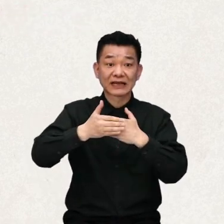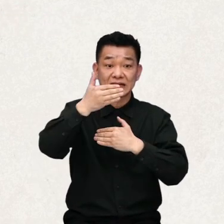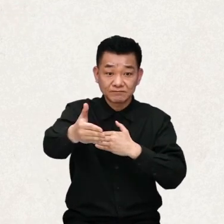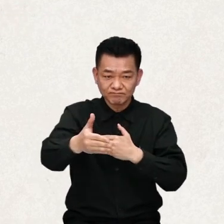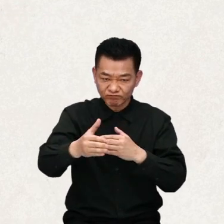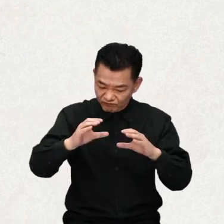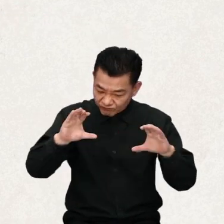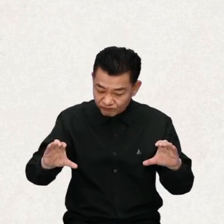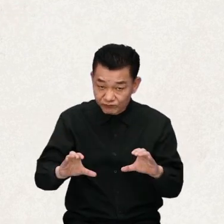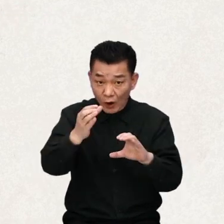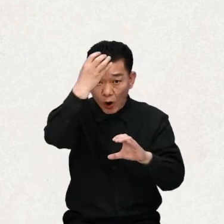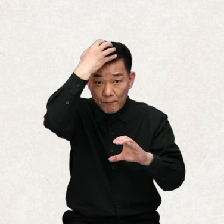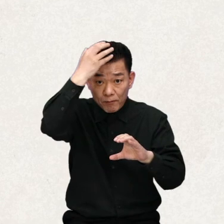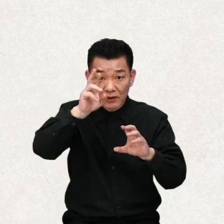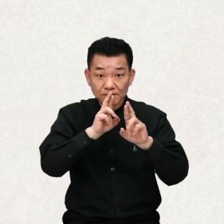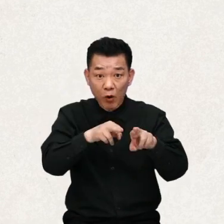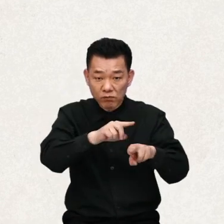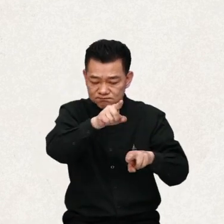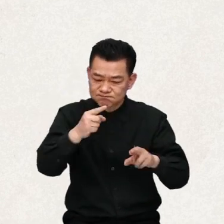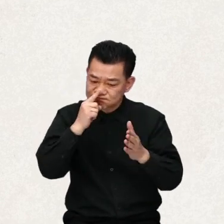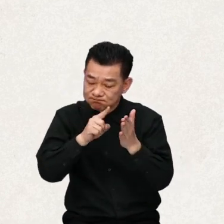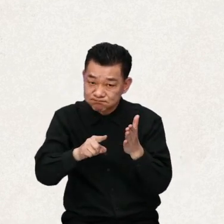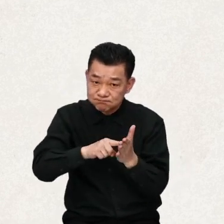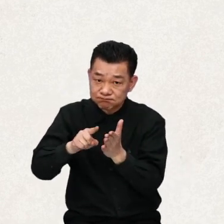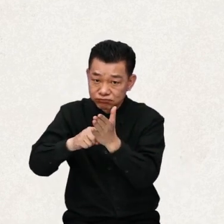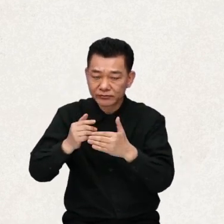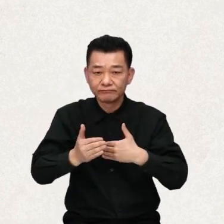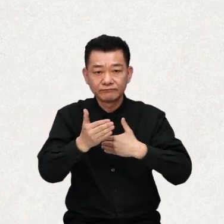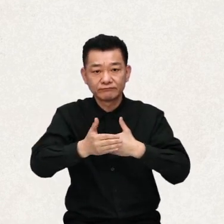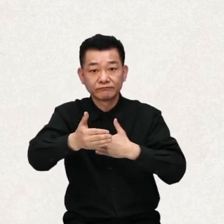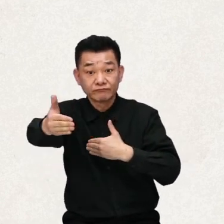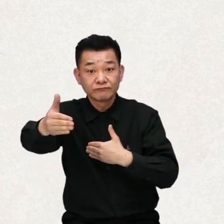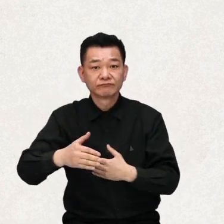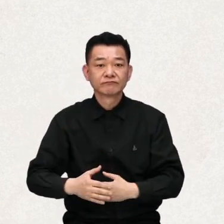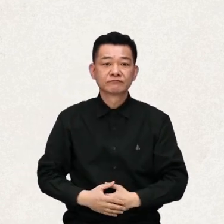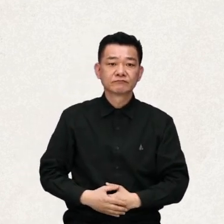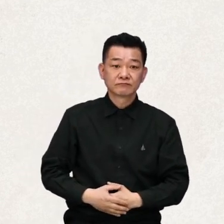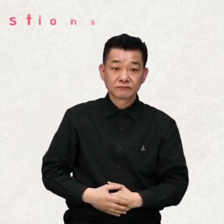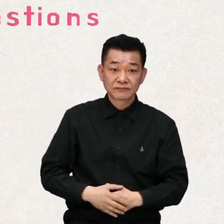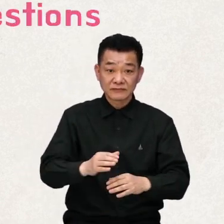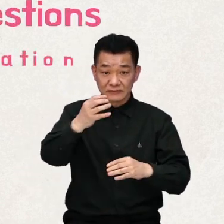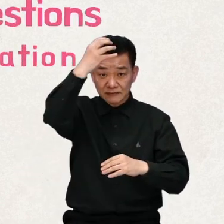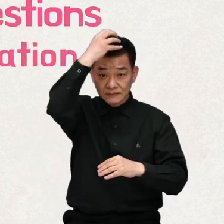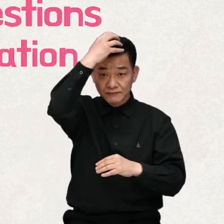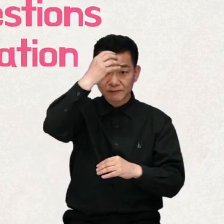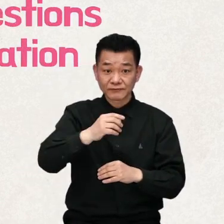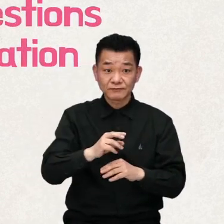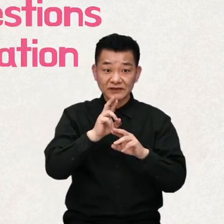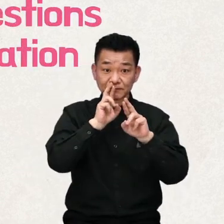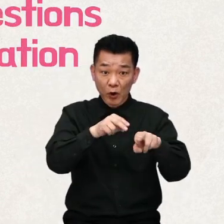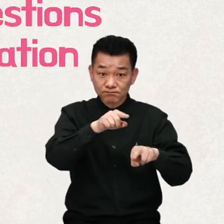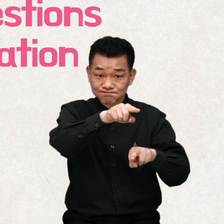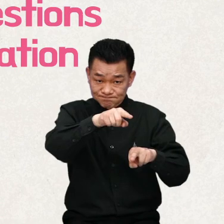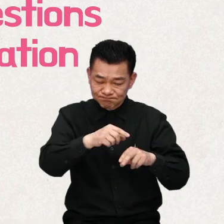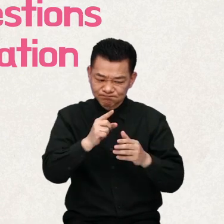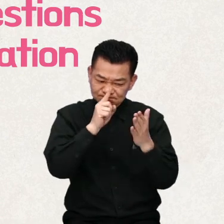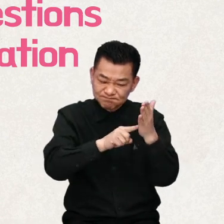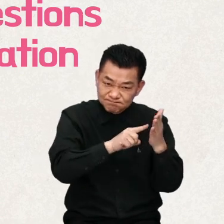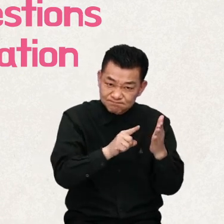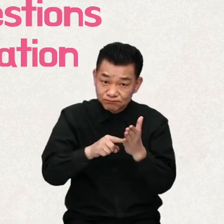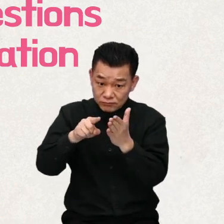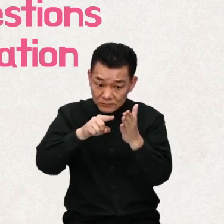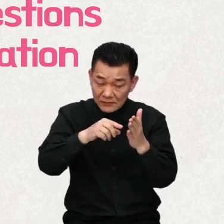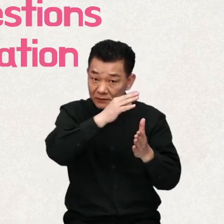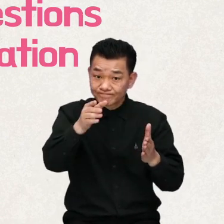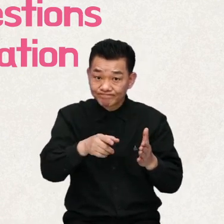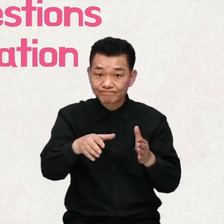Afterwards, the consideration of the reports by the state party is carried out. Representative of the state party answers